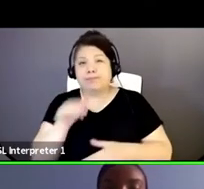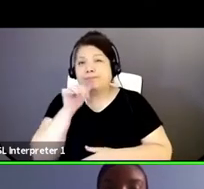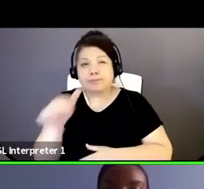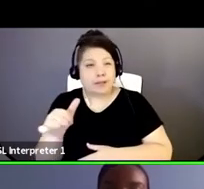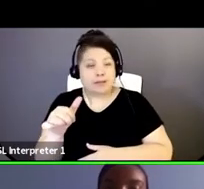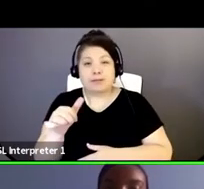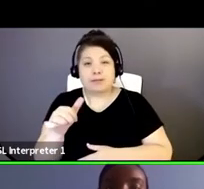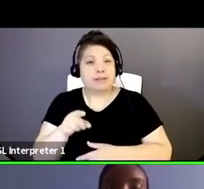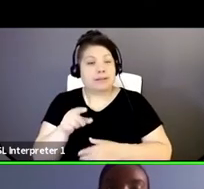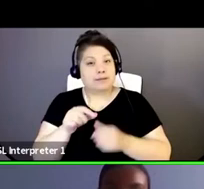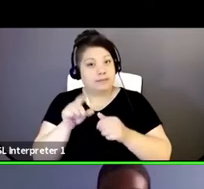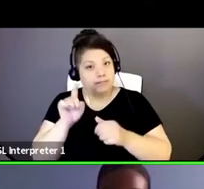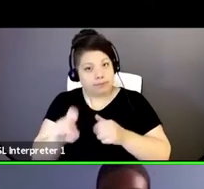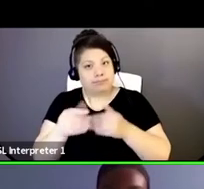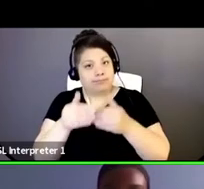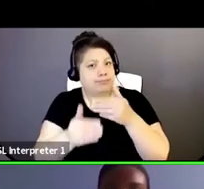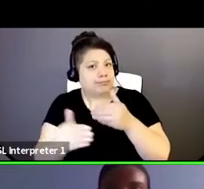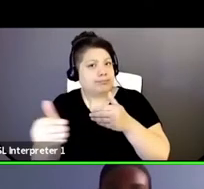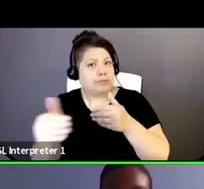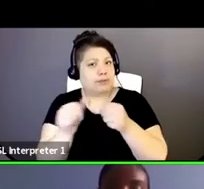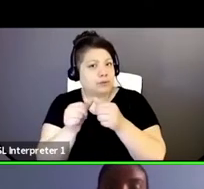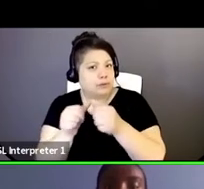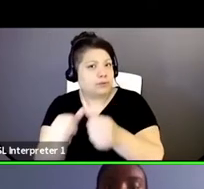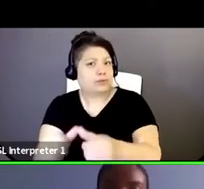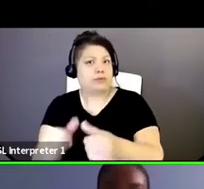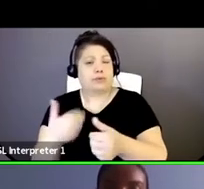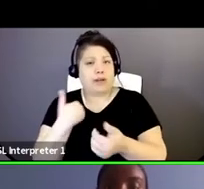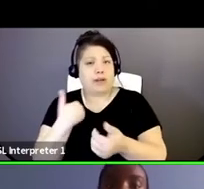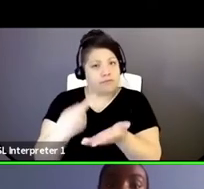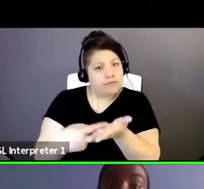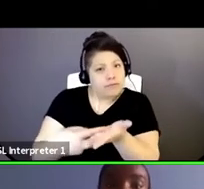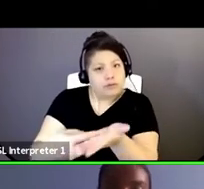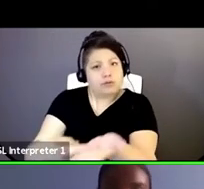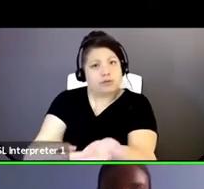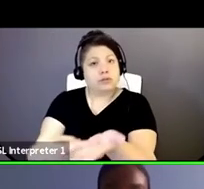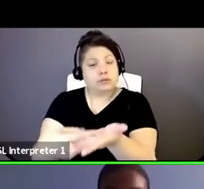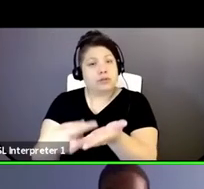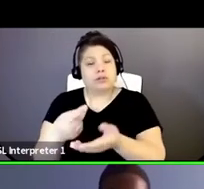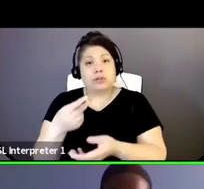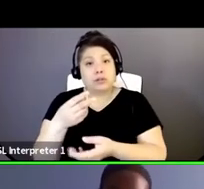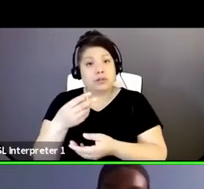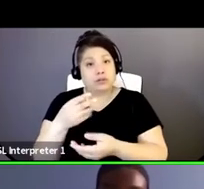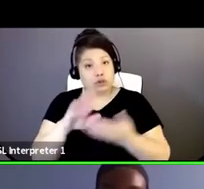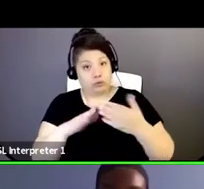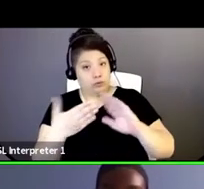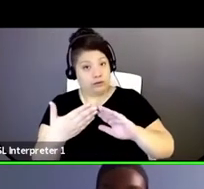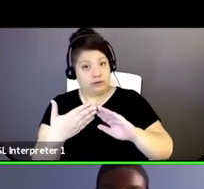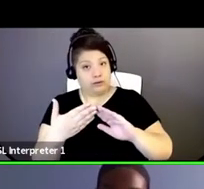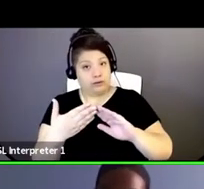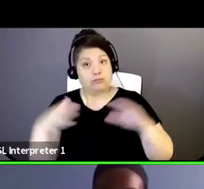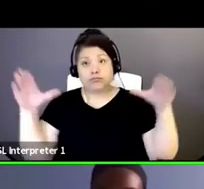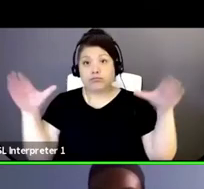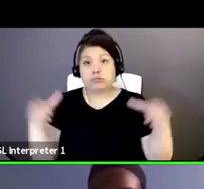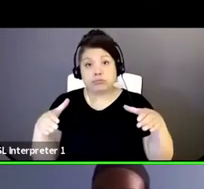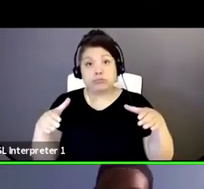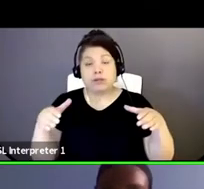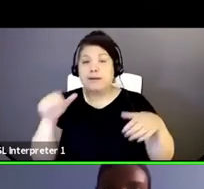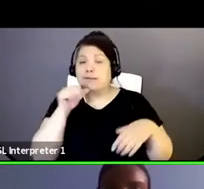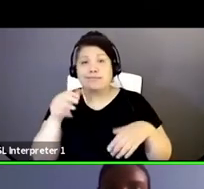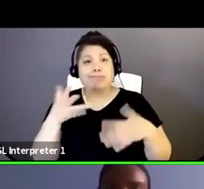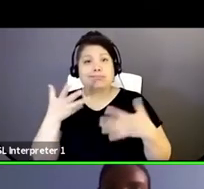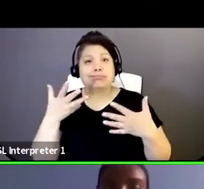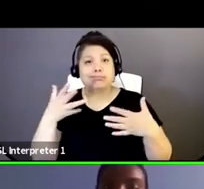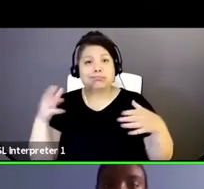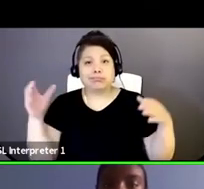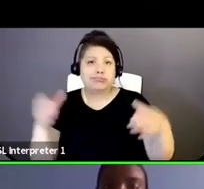continuation and like ongoing conversations, and we're always in community and not community as like an end goal,